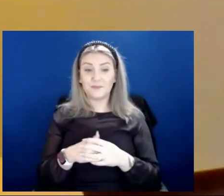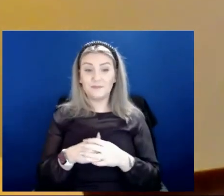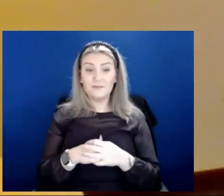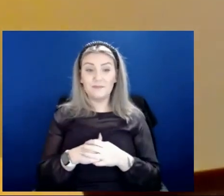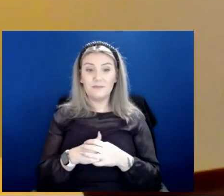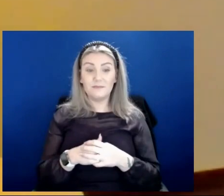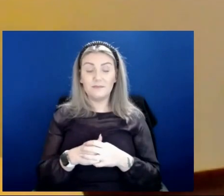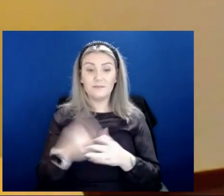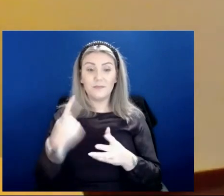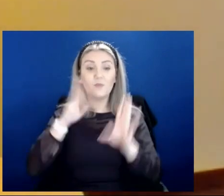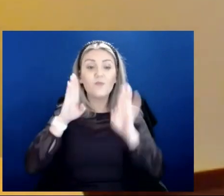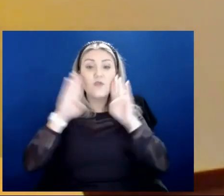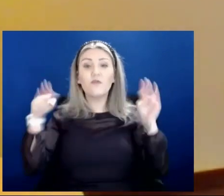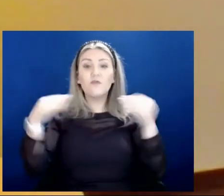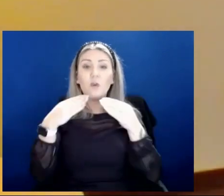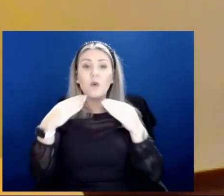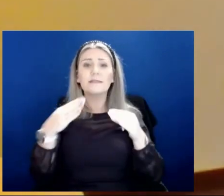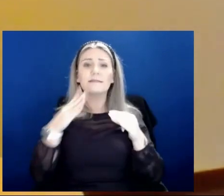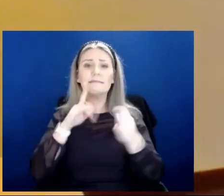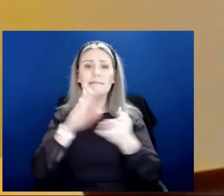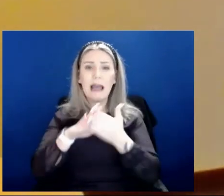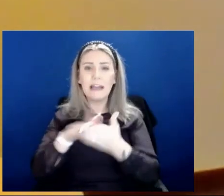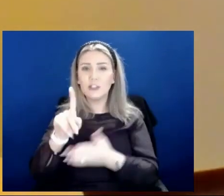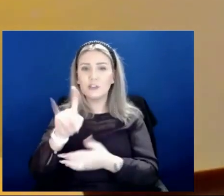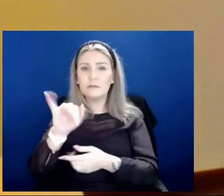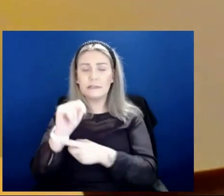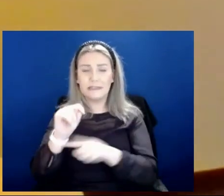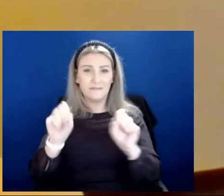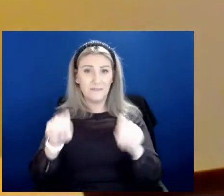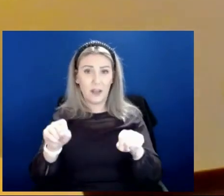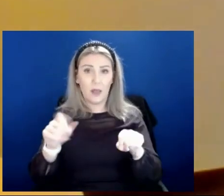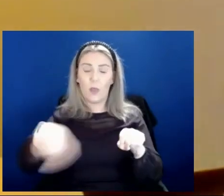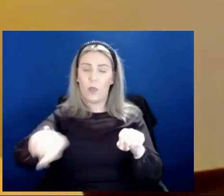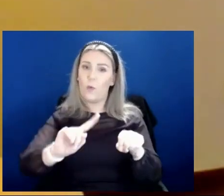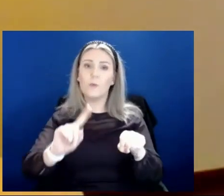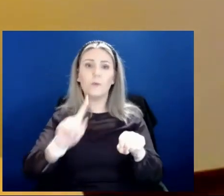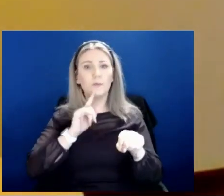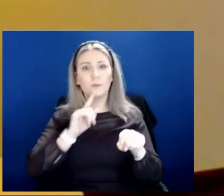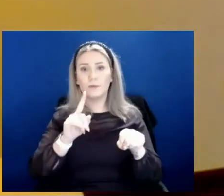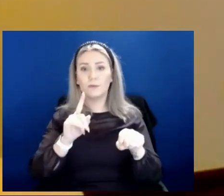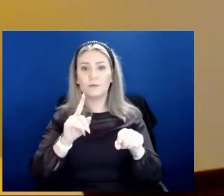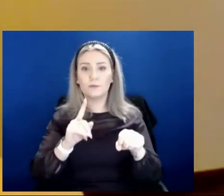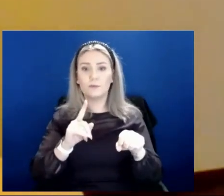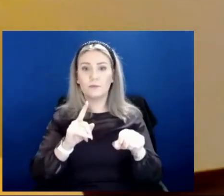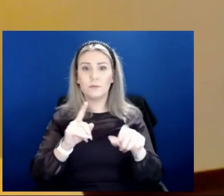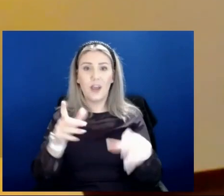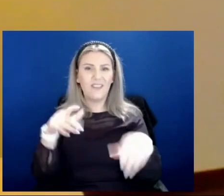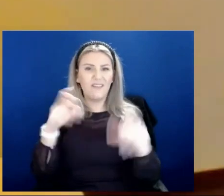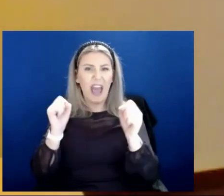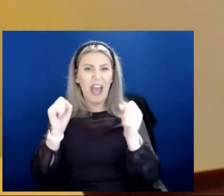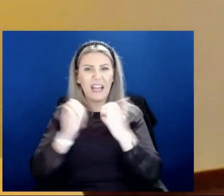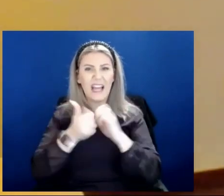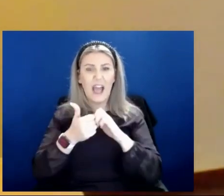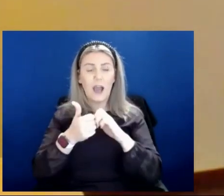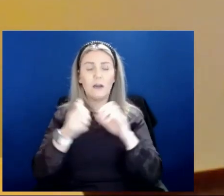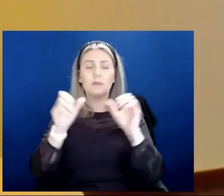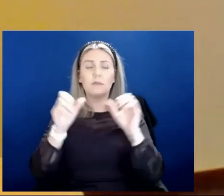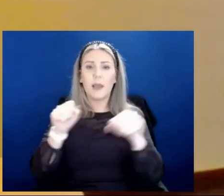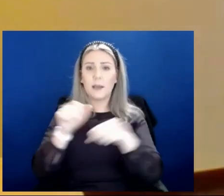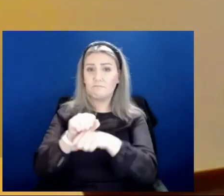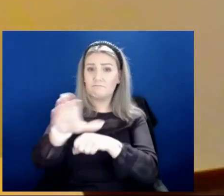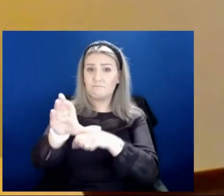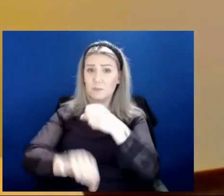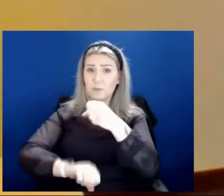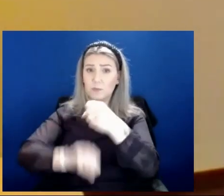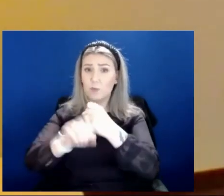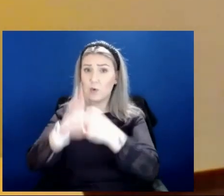are focusing on our hygiene kits capabilities right now because those are a sort of fast way that we can get support